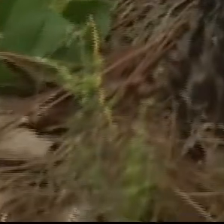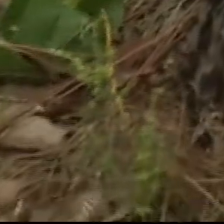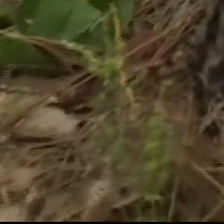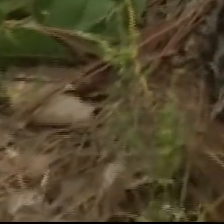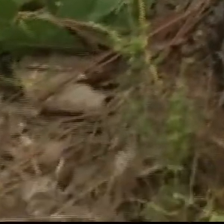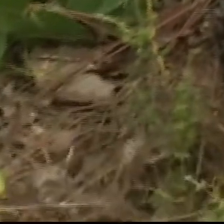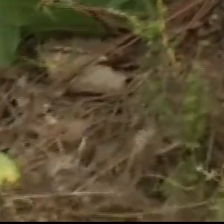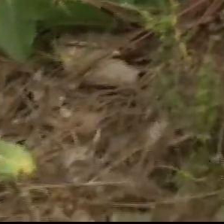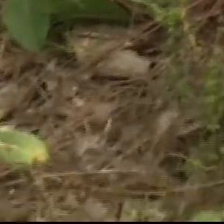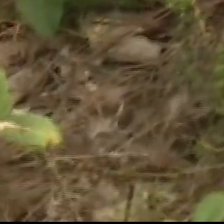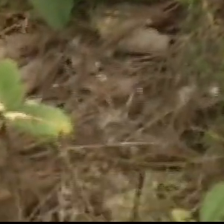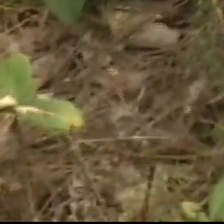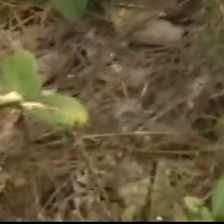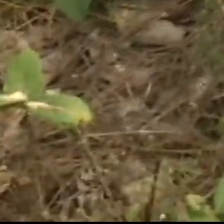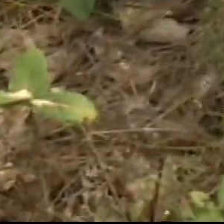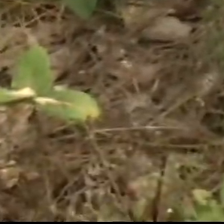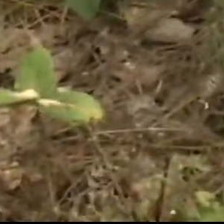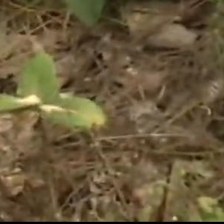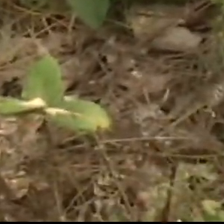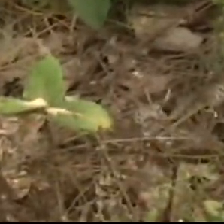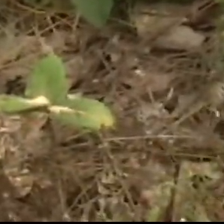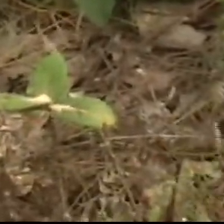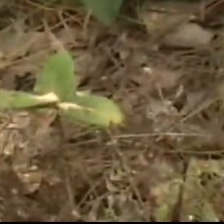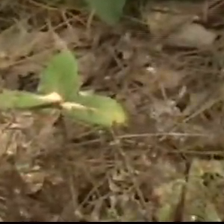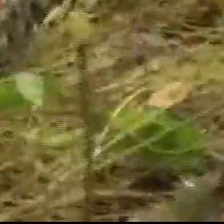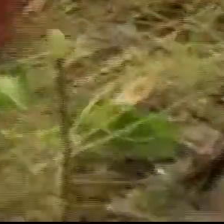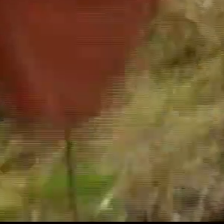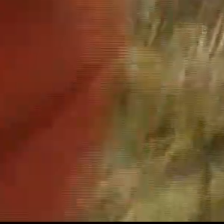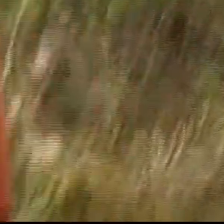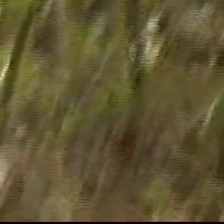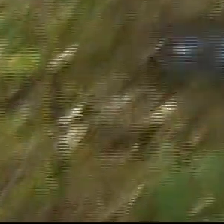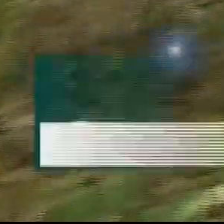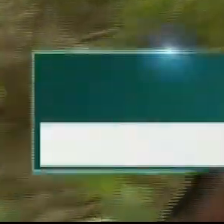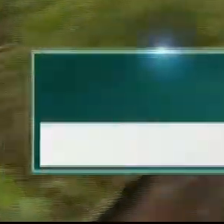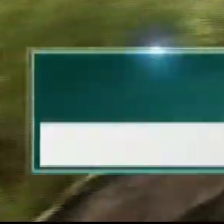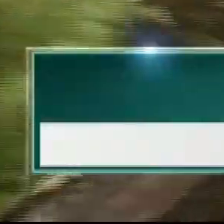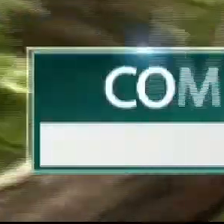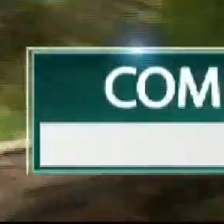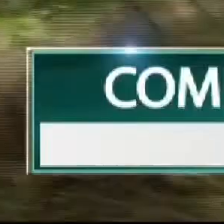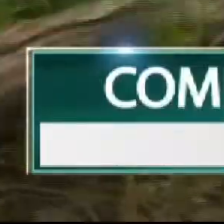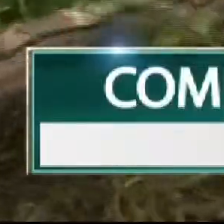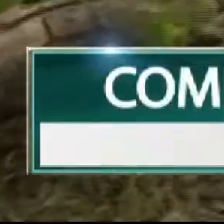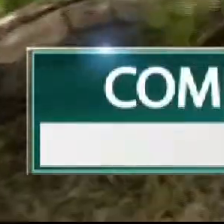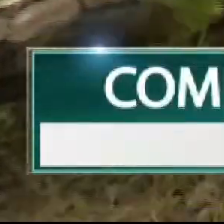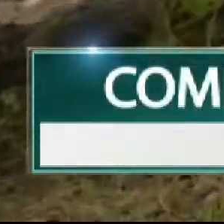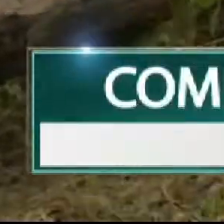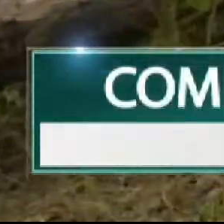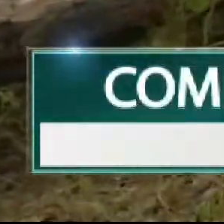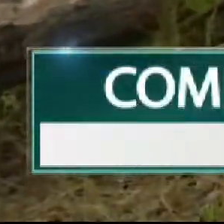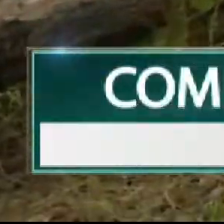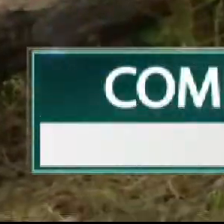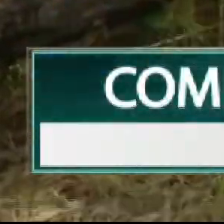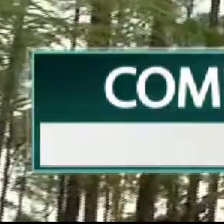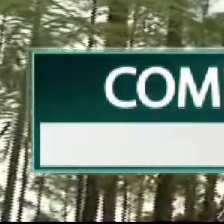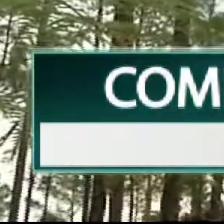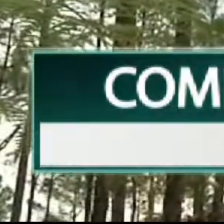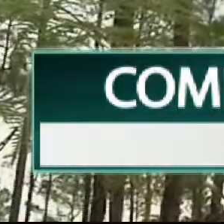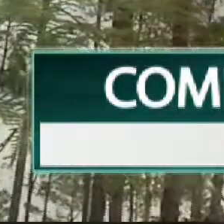Well, still ahead tonight, turning wood into wealth. Ahead tonight, we'll tell you about the Abaco Forestry Project.